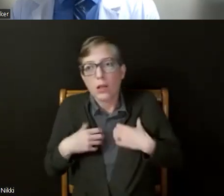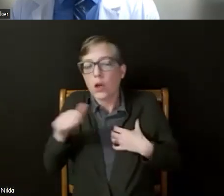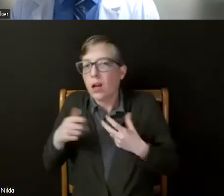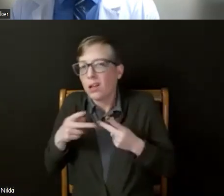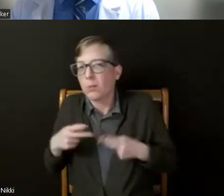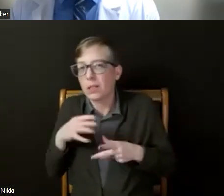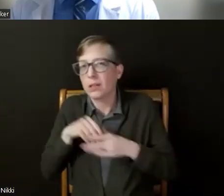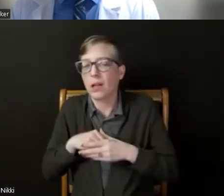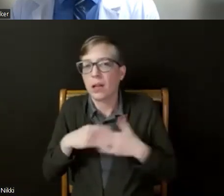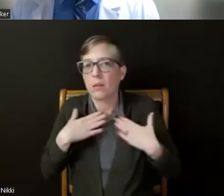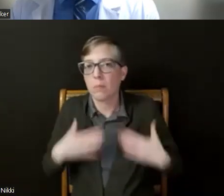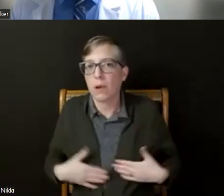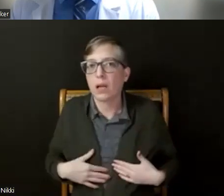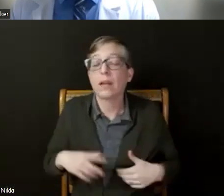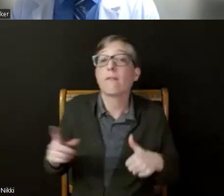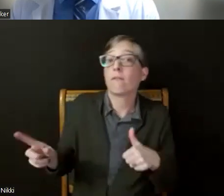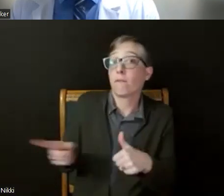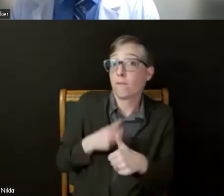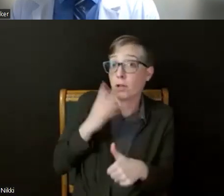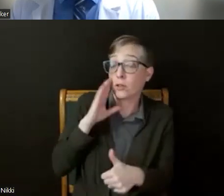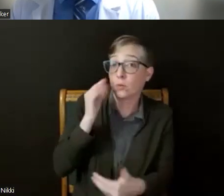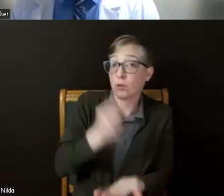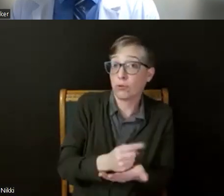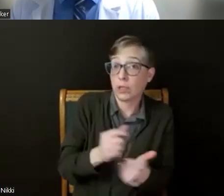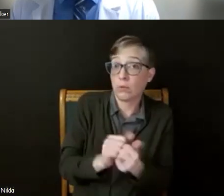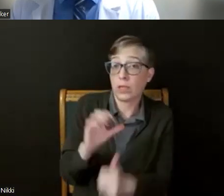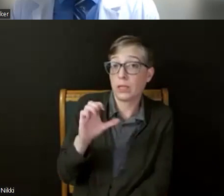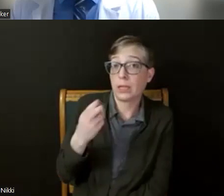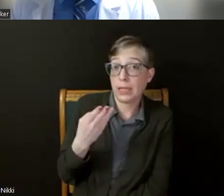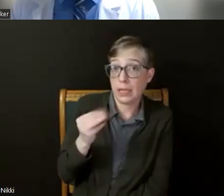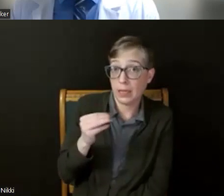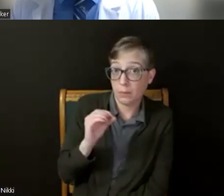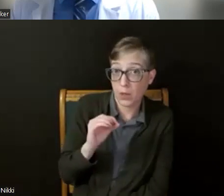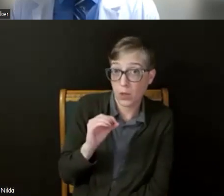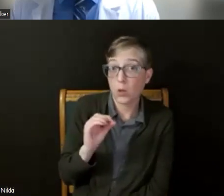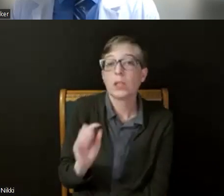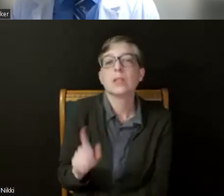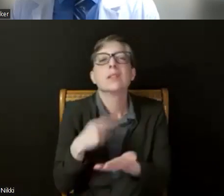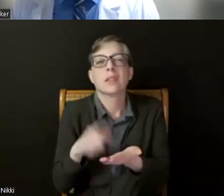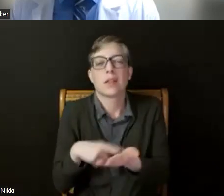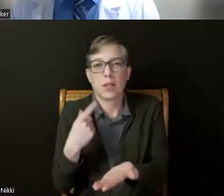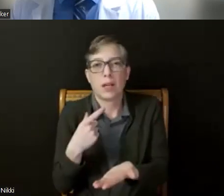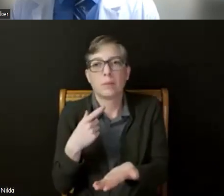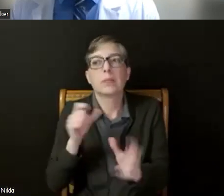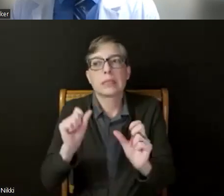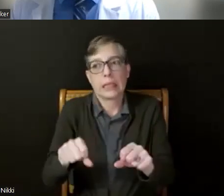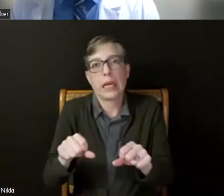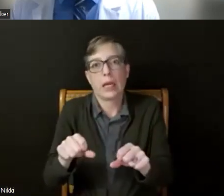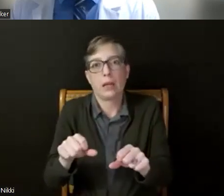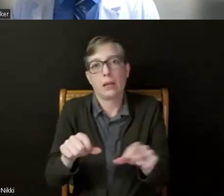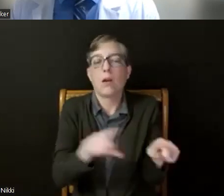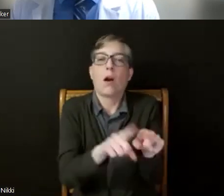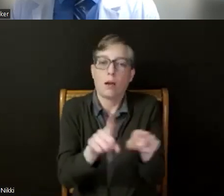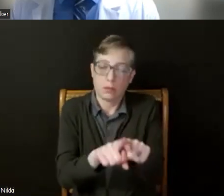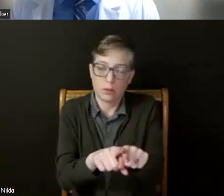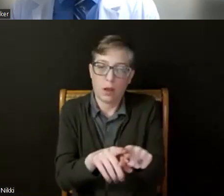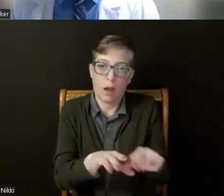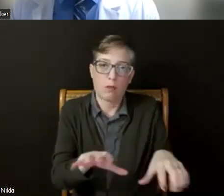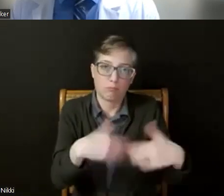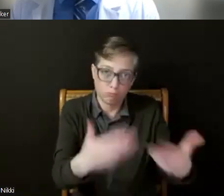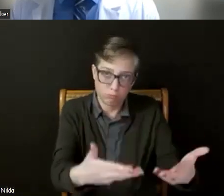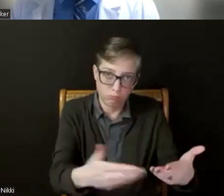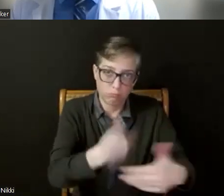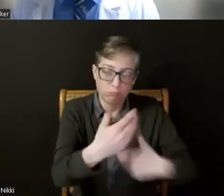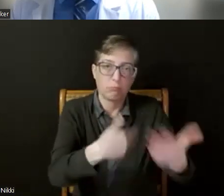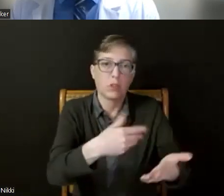with chemotherapy and occasionally can be treated with surgery for patients who do well on the chemo. For rectal cancer, it's